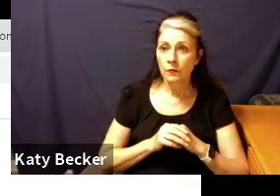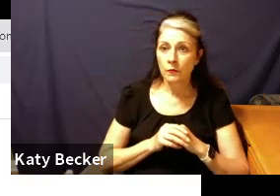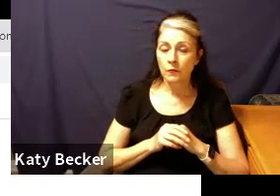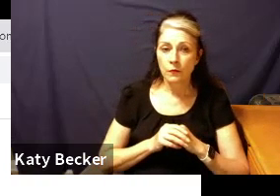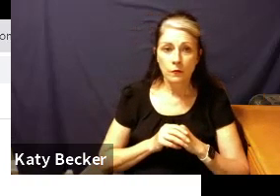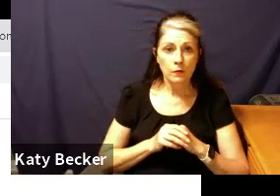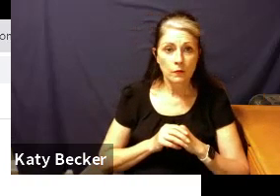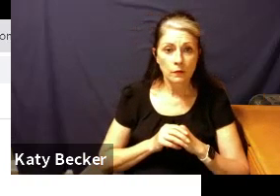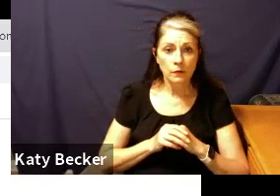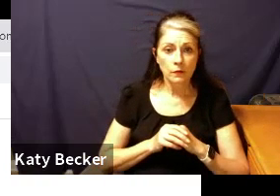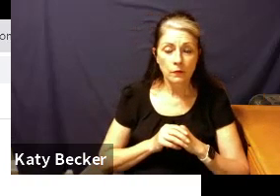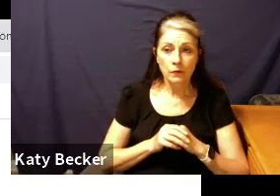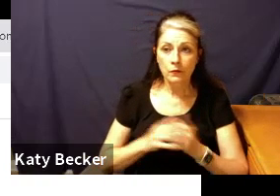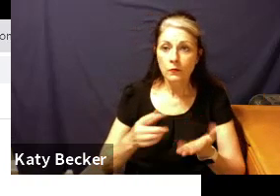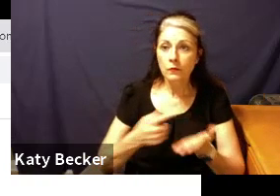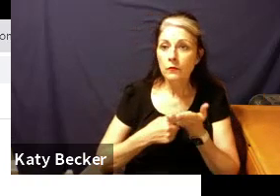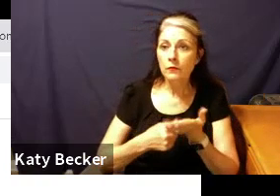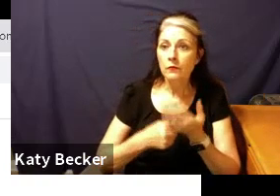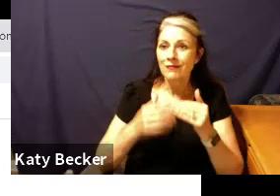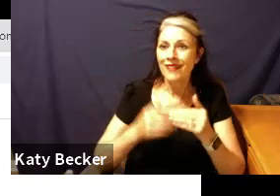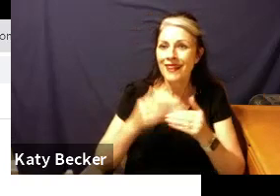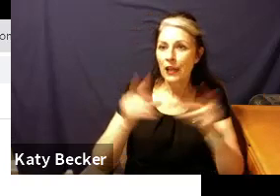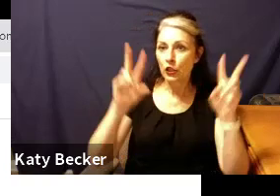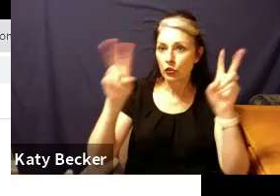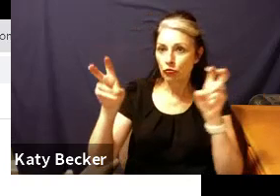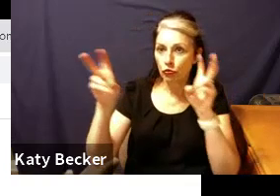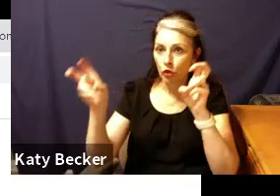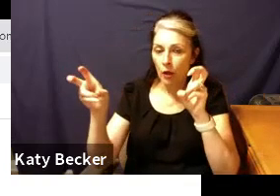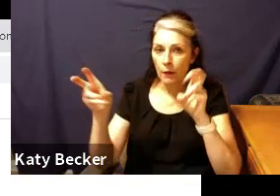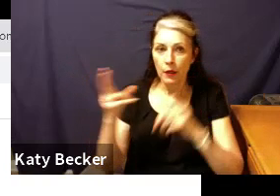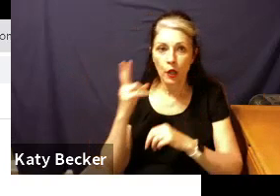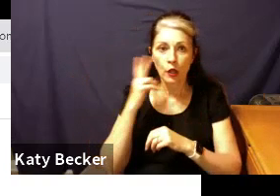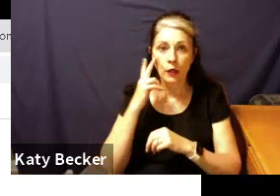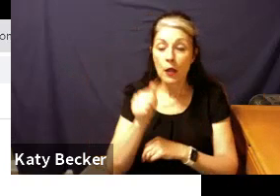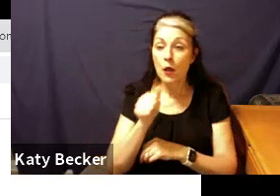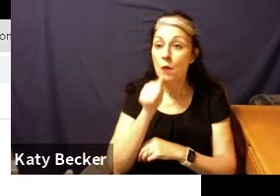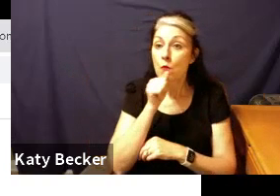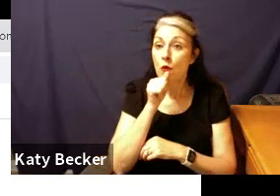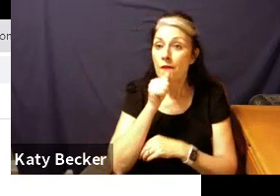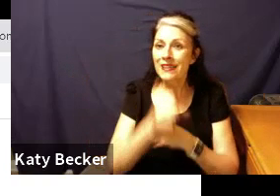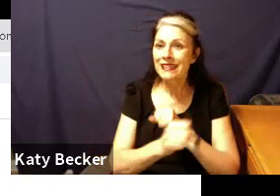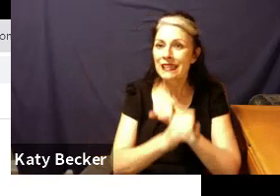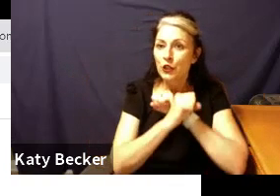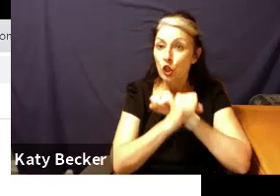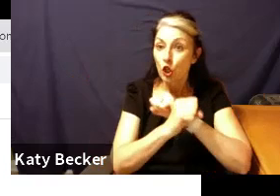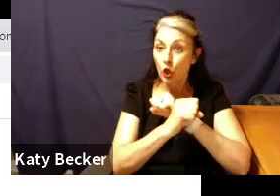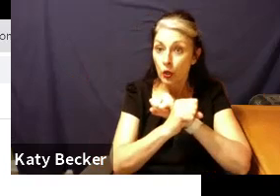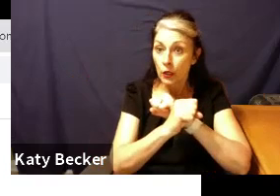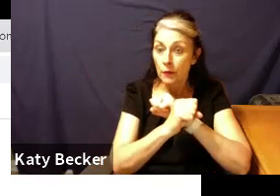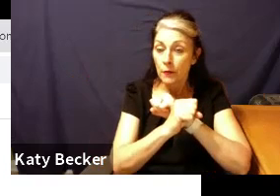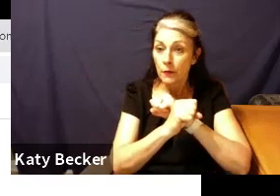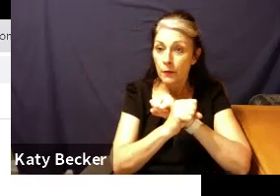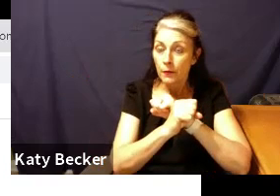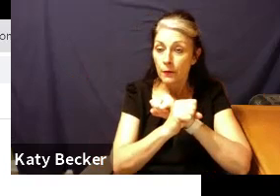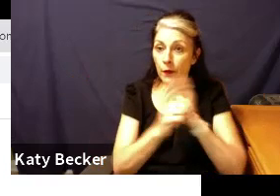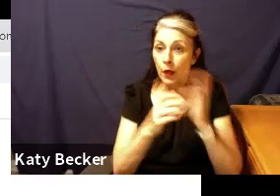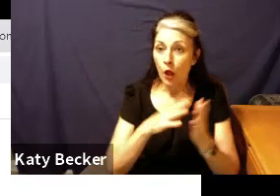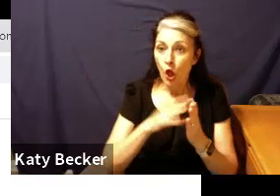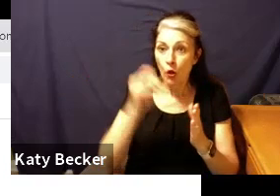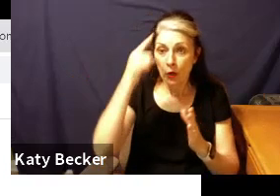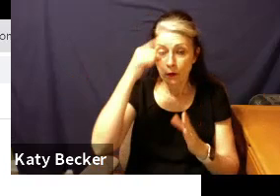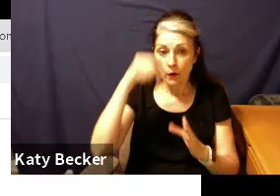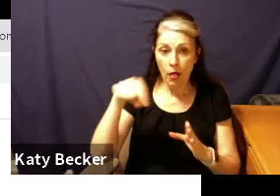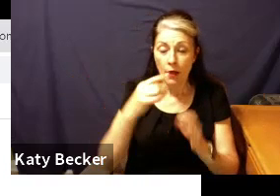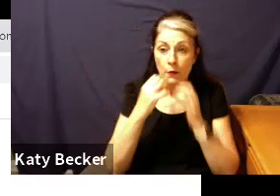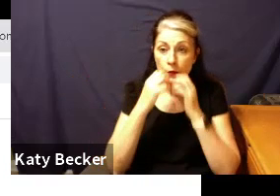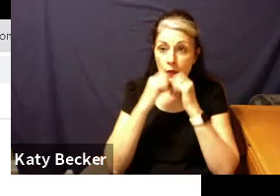All right, so when we talk about the next topic, we're going to be looking at privacy and security. And that's really learning for them to care